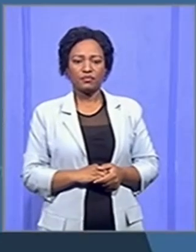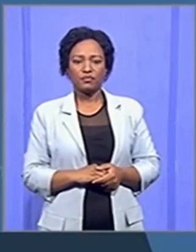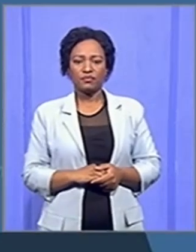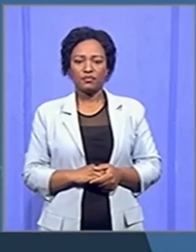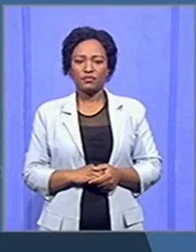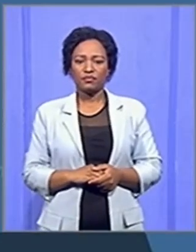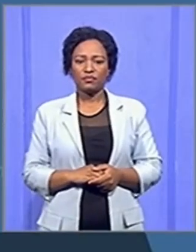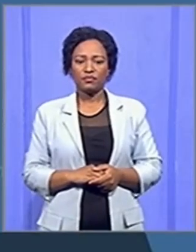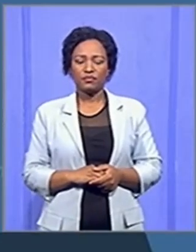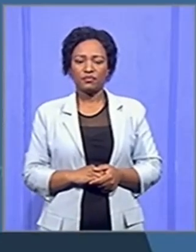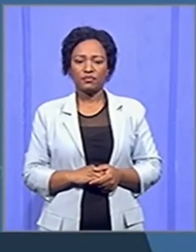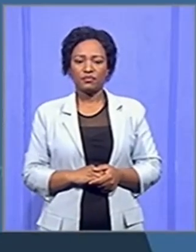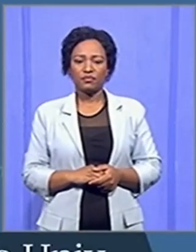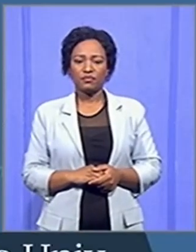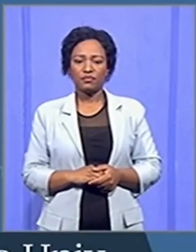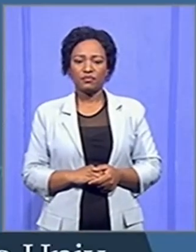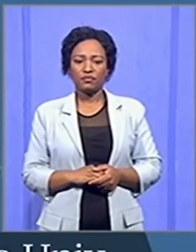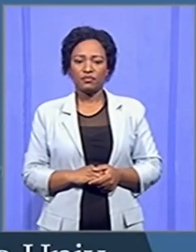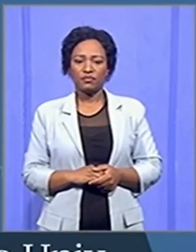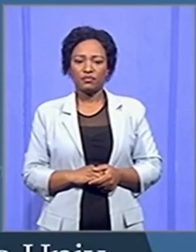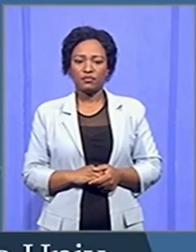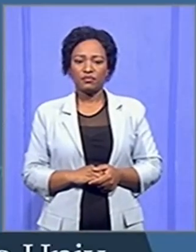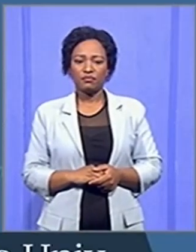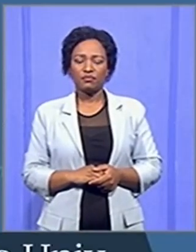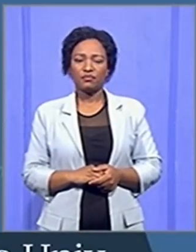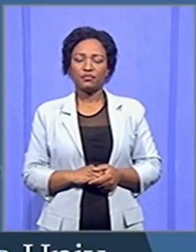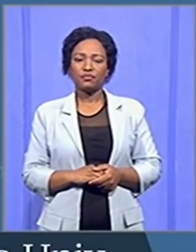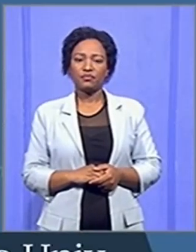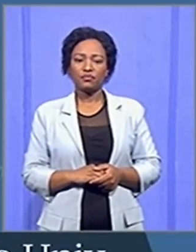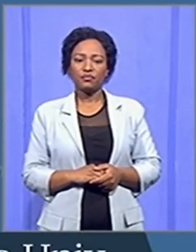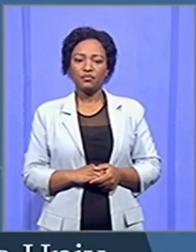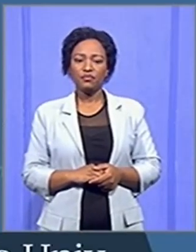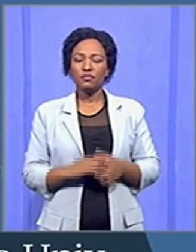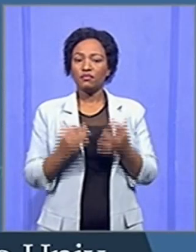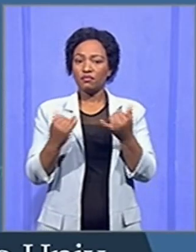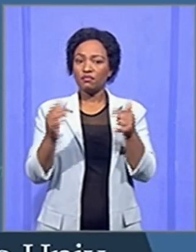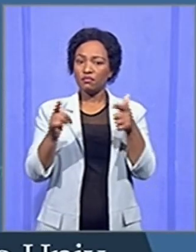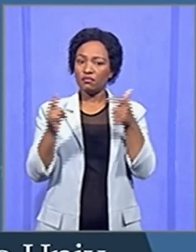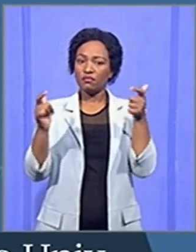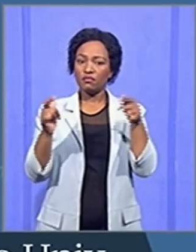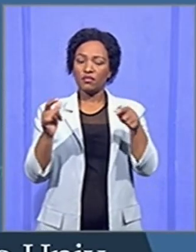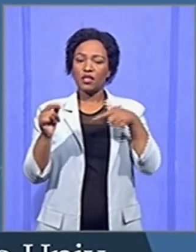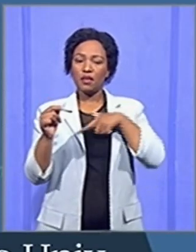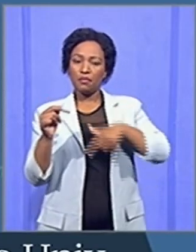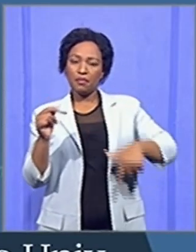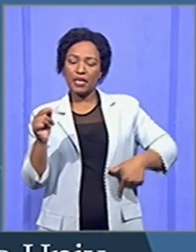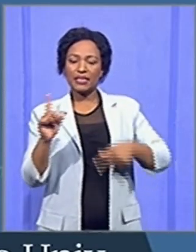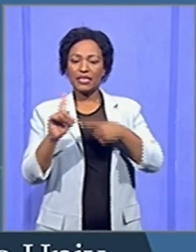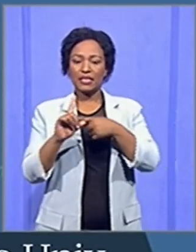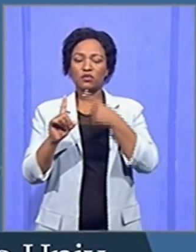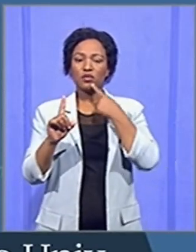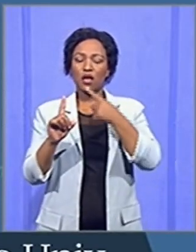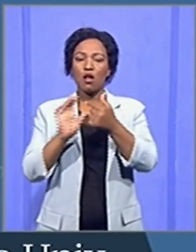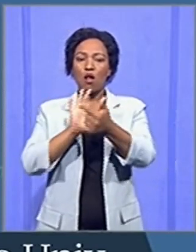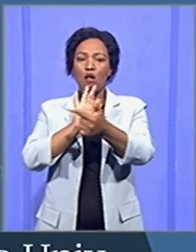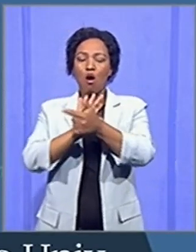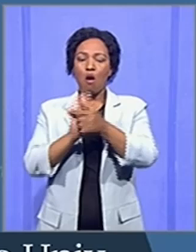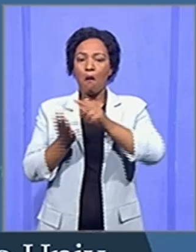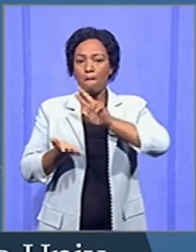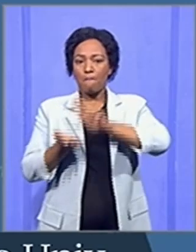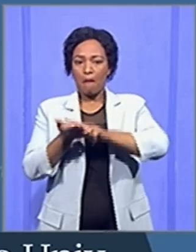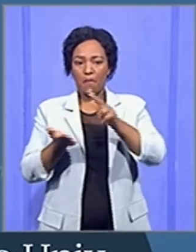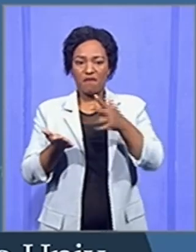ke kgang e tonna ena ya gore jale mopresidente o sa saenne molao mare